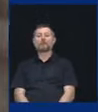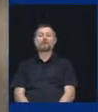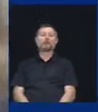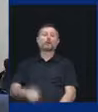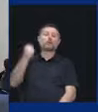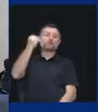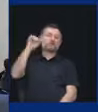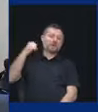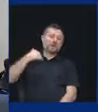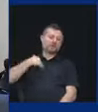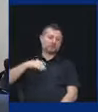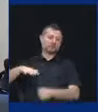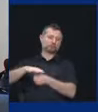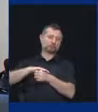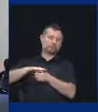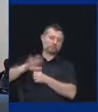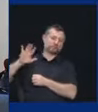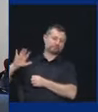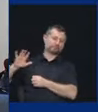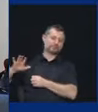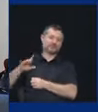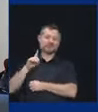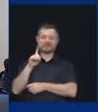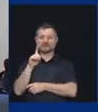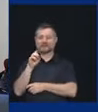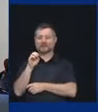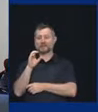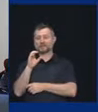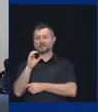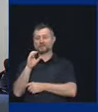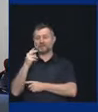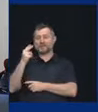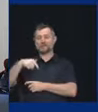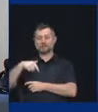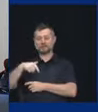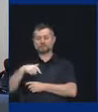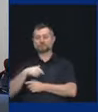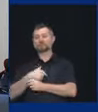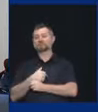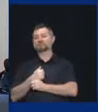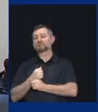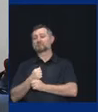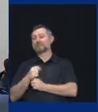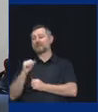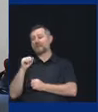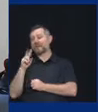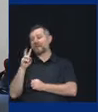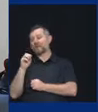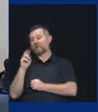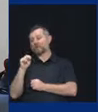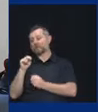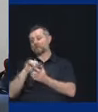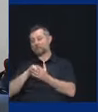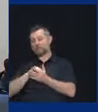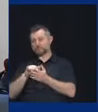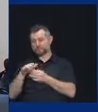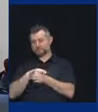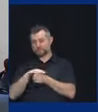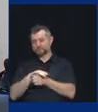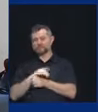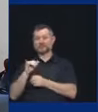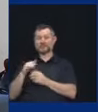regional DEC headquarters in Avon, did I pronounce that right? Avon, New York, this weekend. They